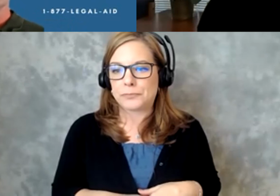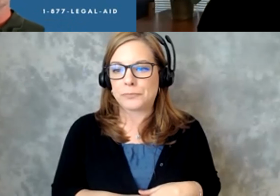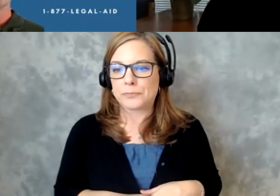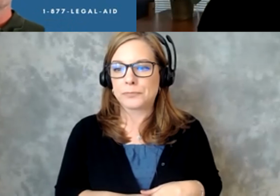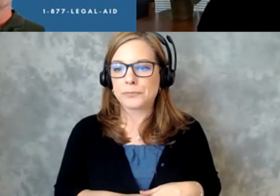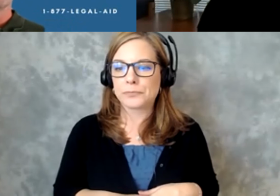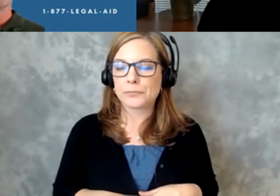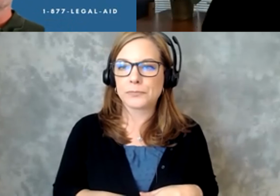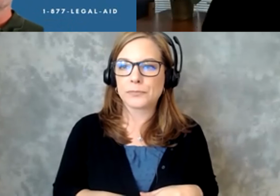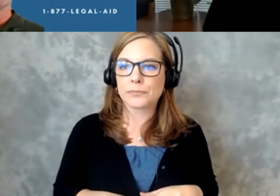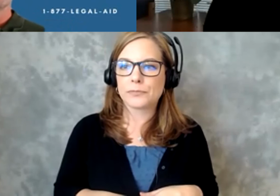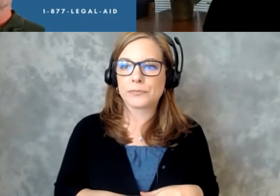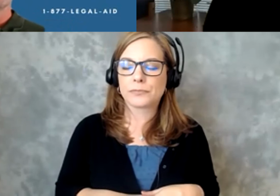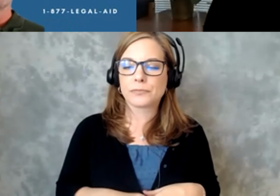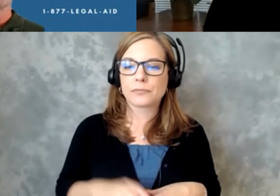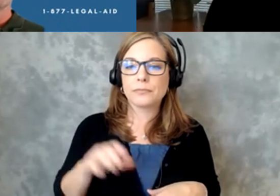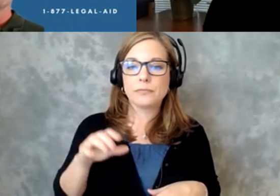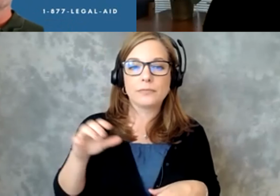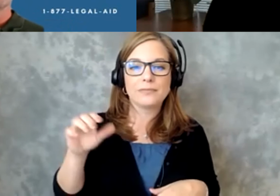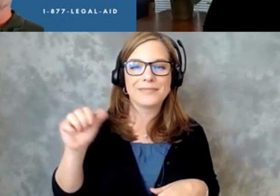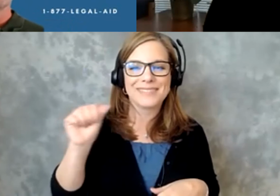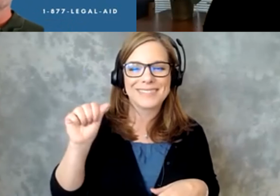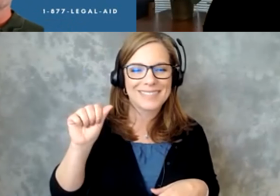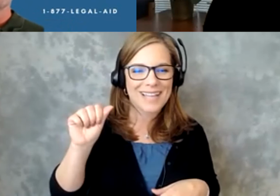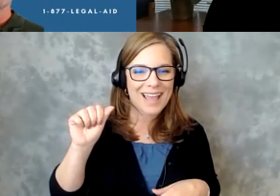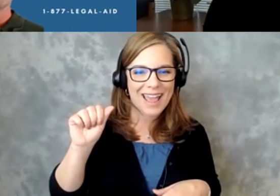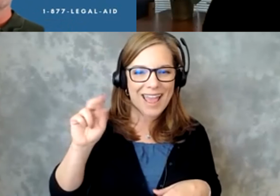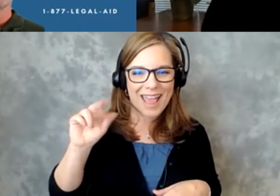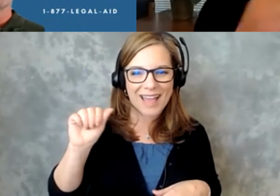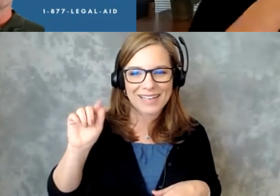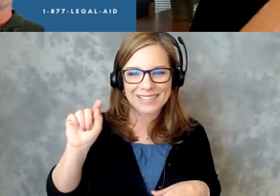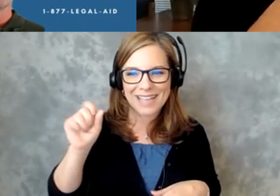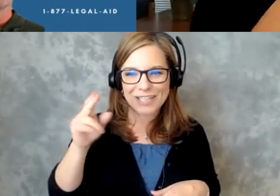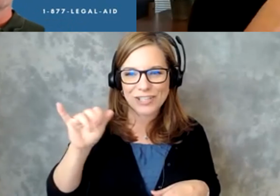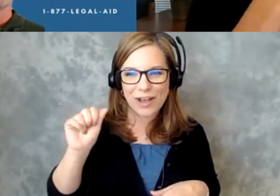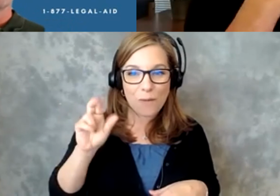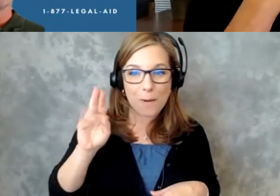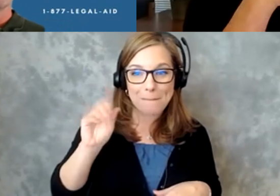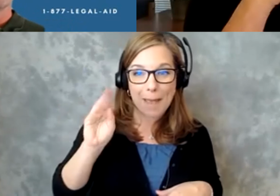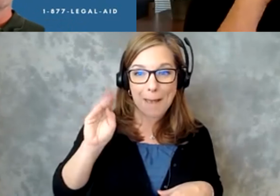Anastasia or Bambi, one of you who's in the hot seat this time.